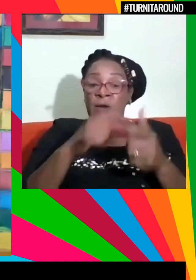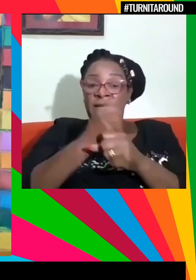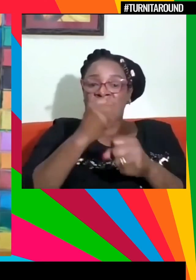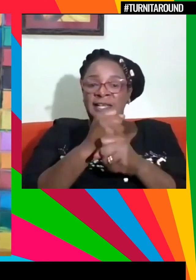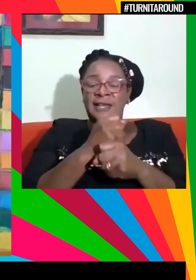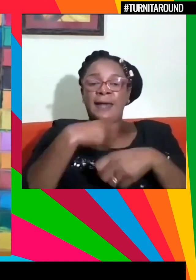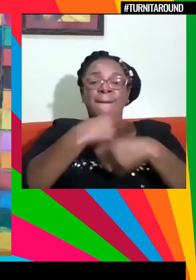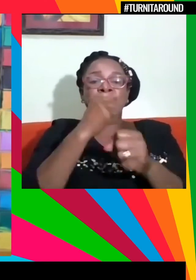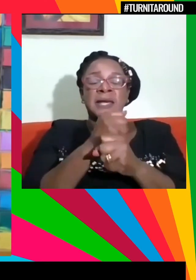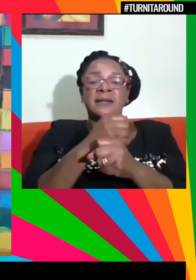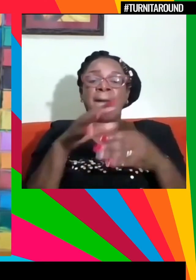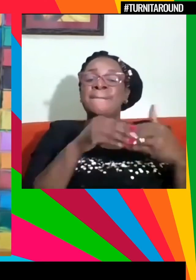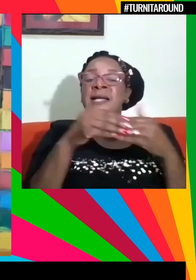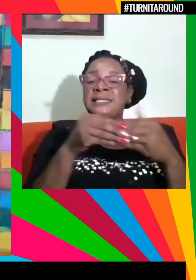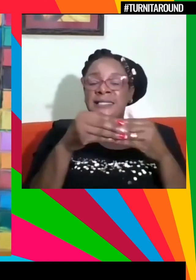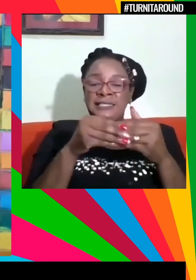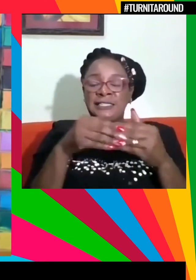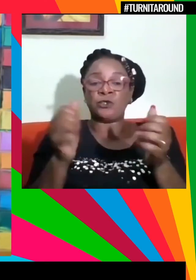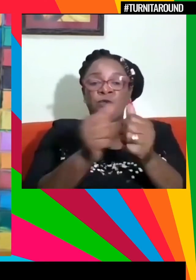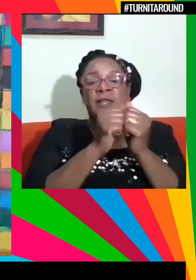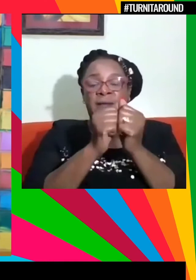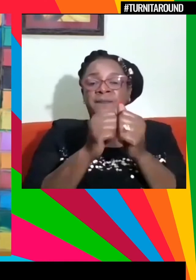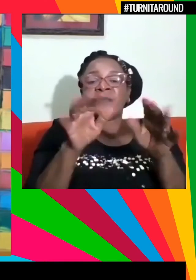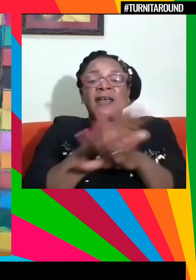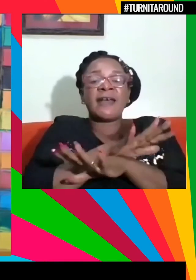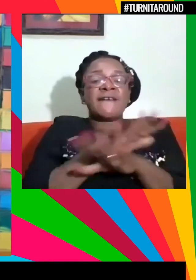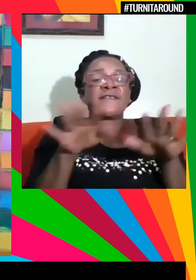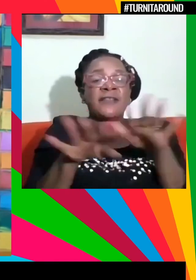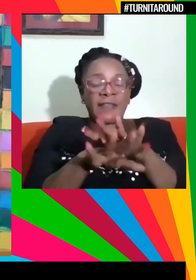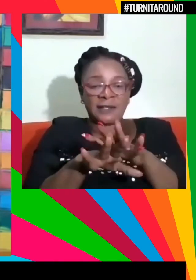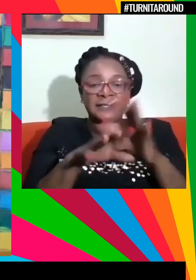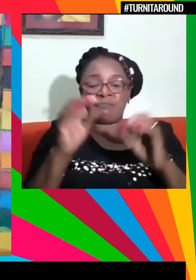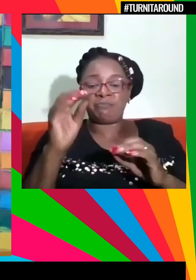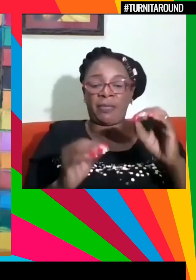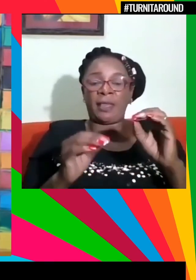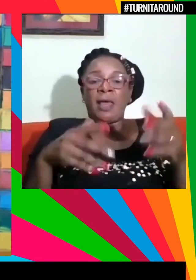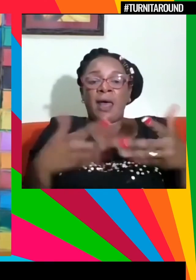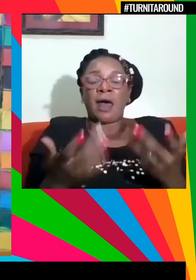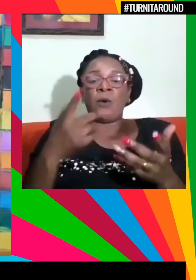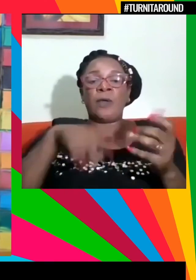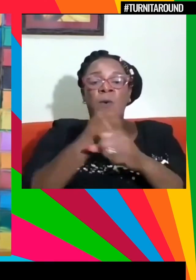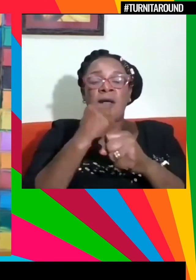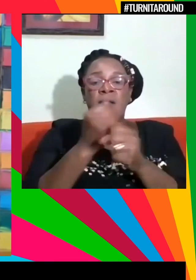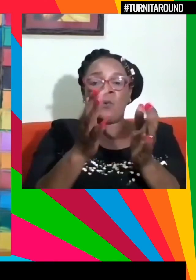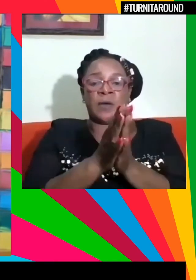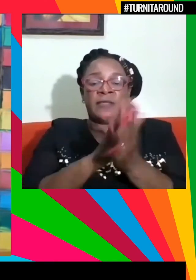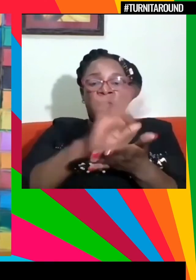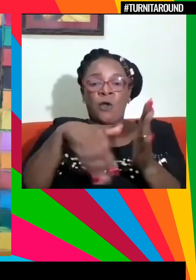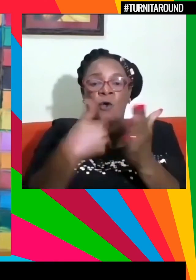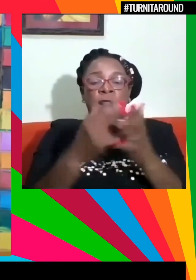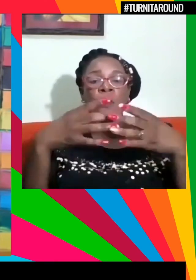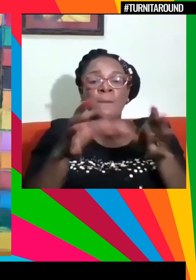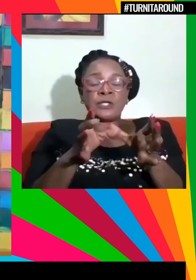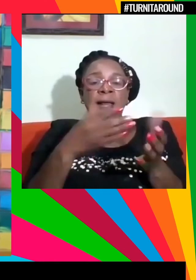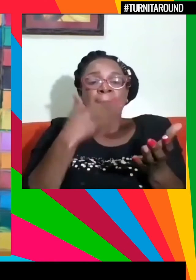ocean-bound plastic standard so that everything is kind of written down of how we worked with the collector community, how we set that up, how we